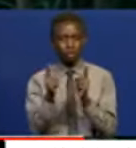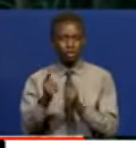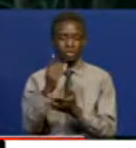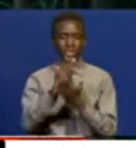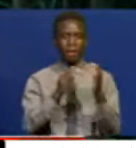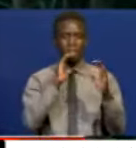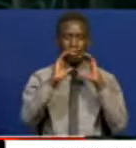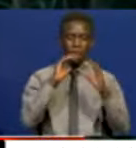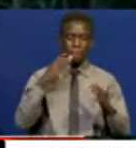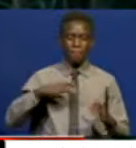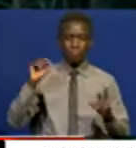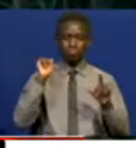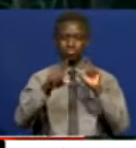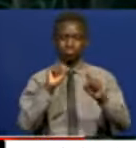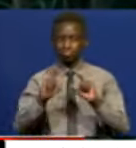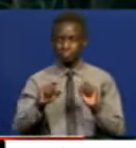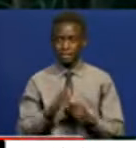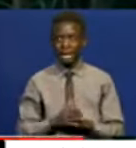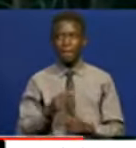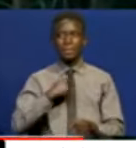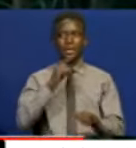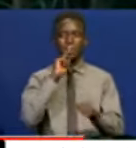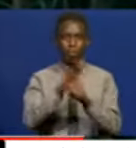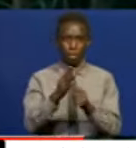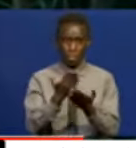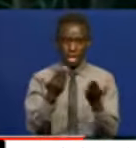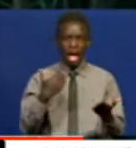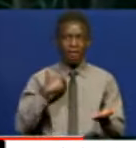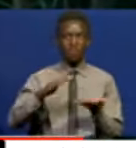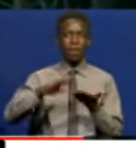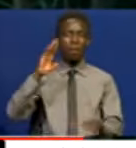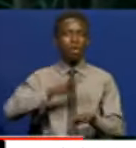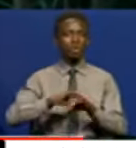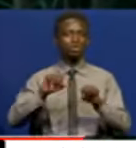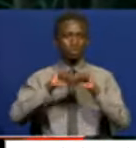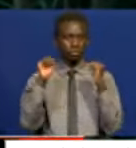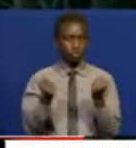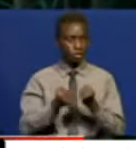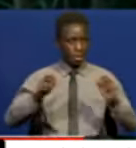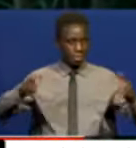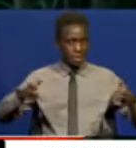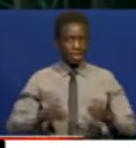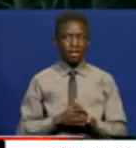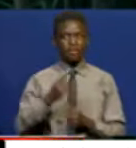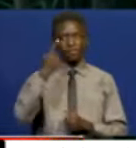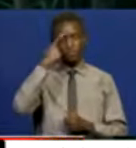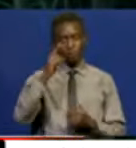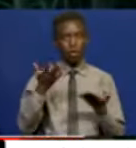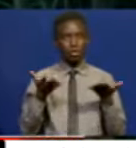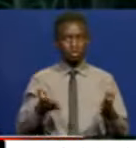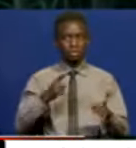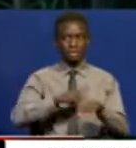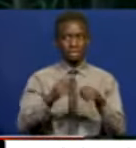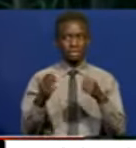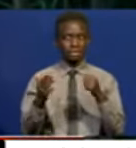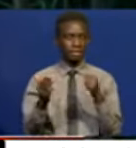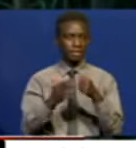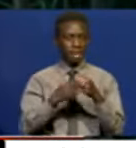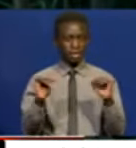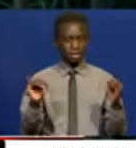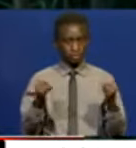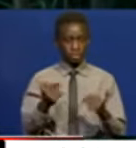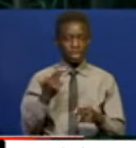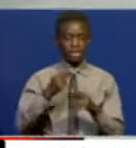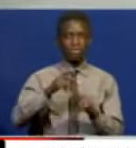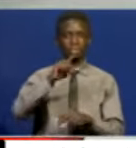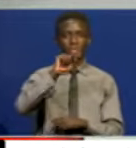it to your screens. I promise you there's more on social media realms. For Prime Edition, I am Teresa